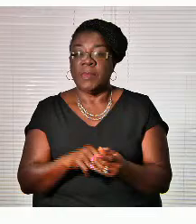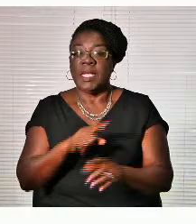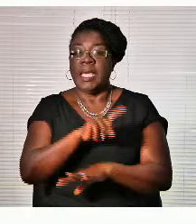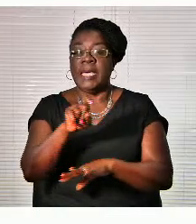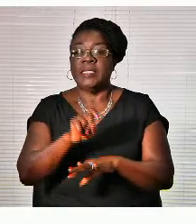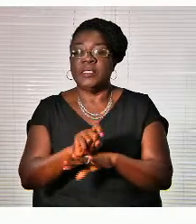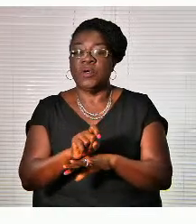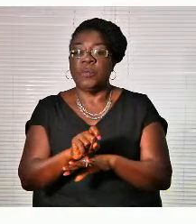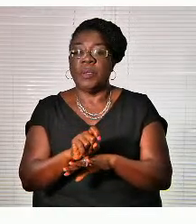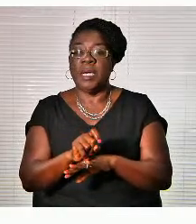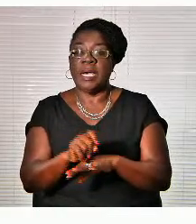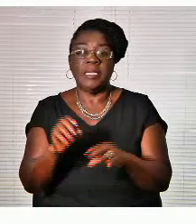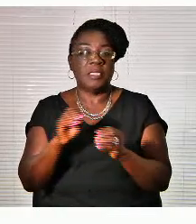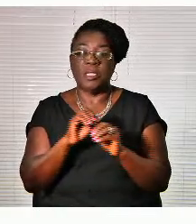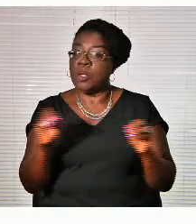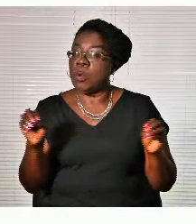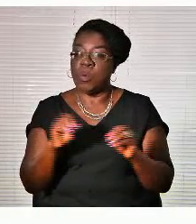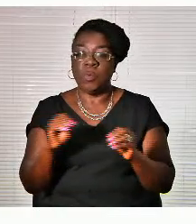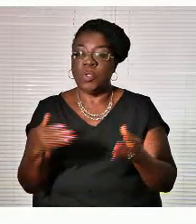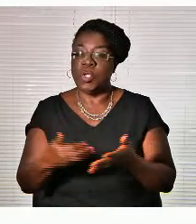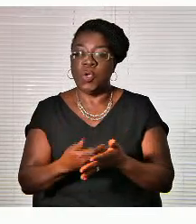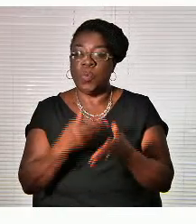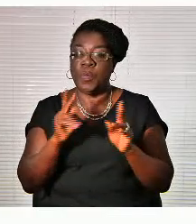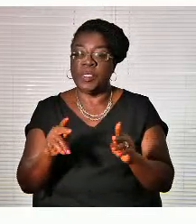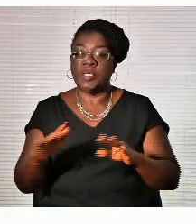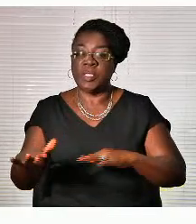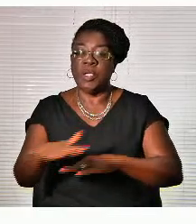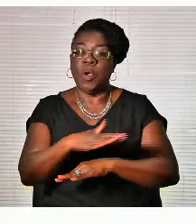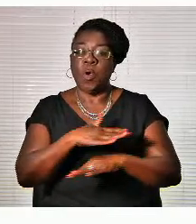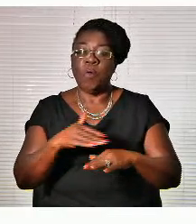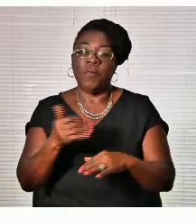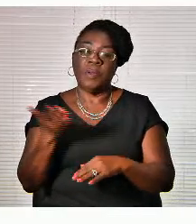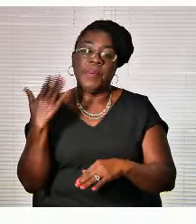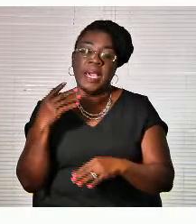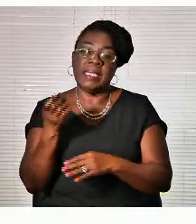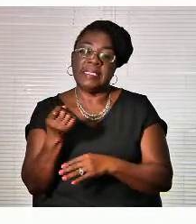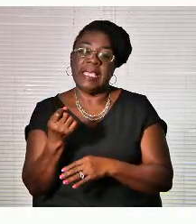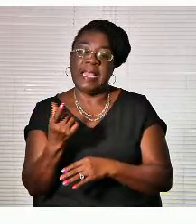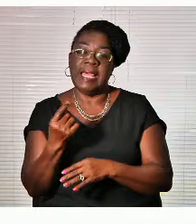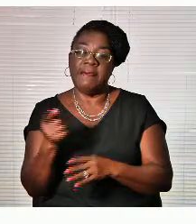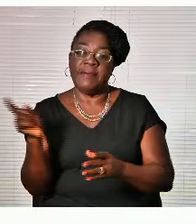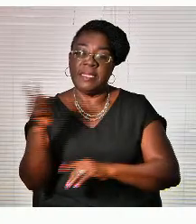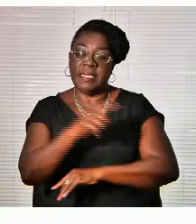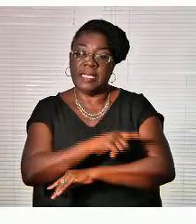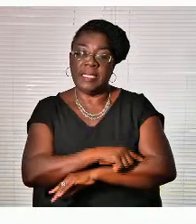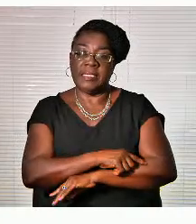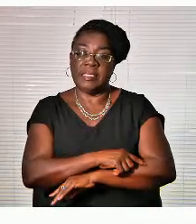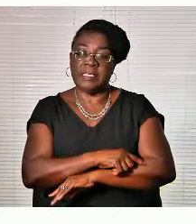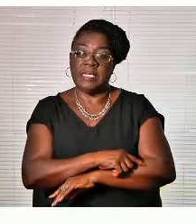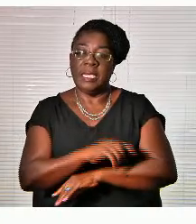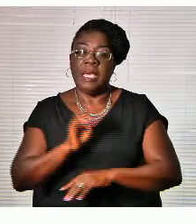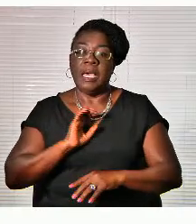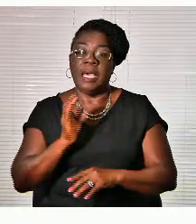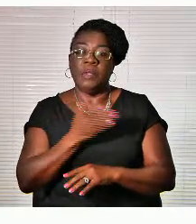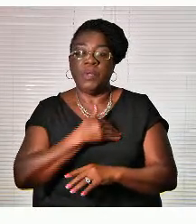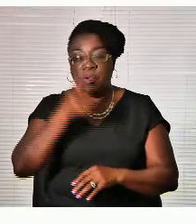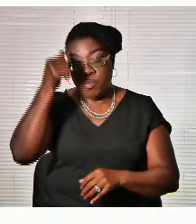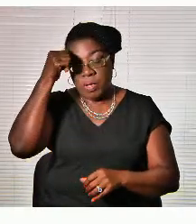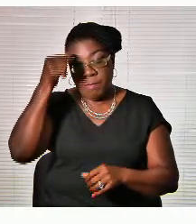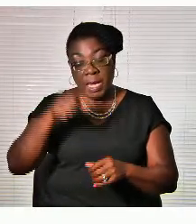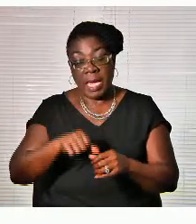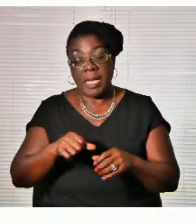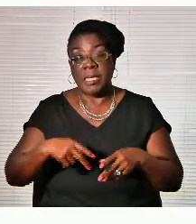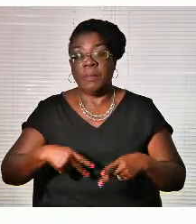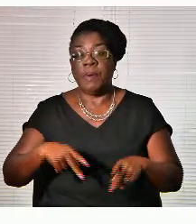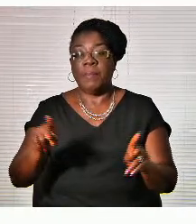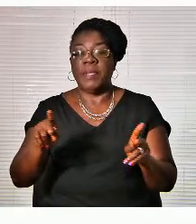Exuma has reported no new cases over the past 11 days. And we remind the public